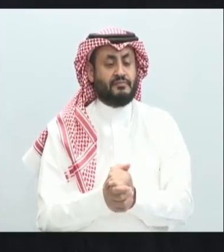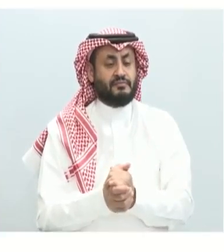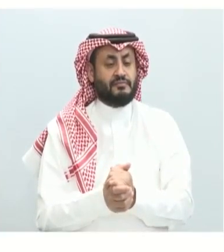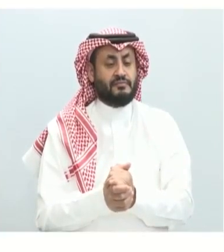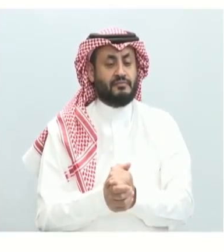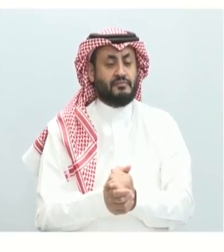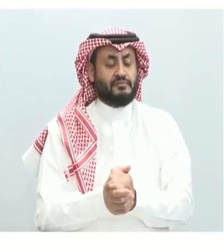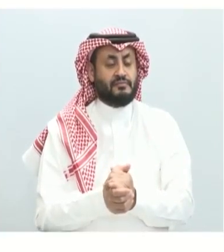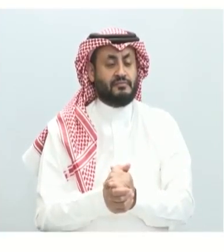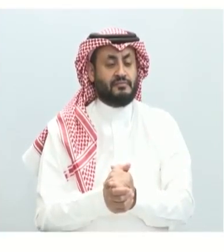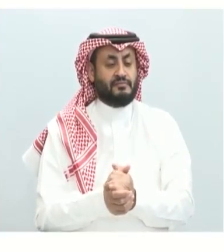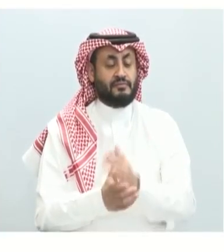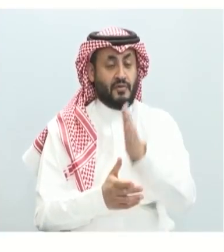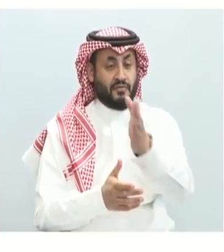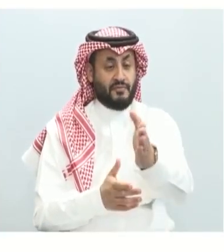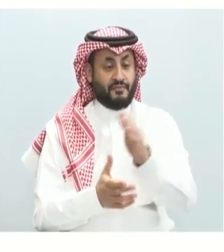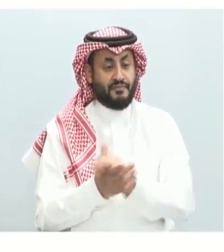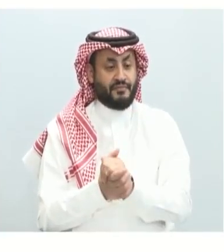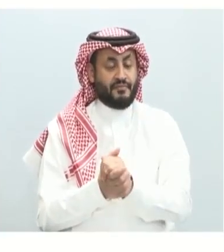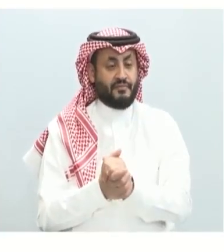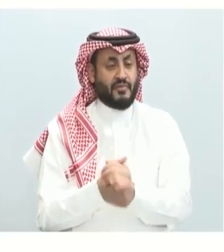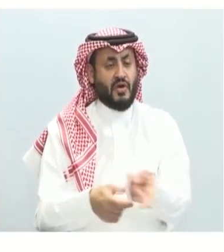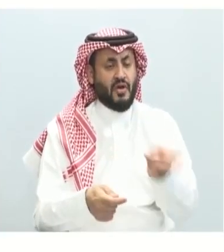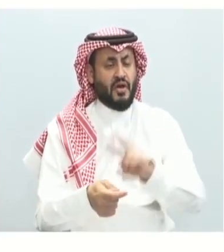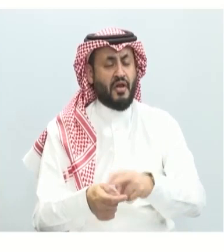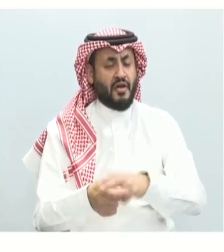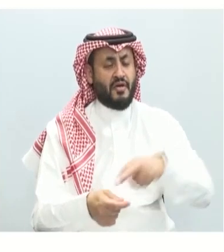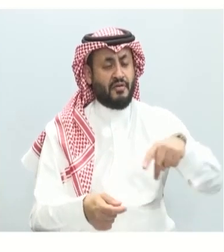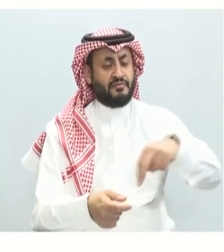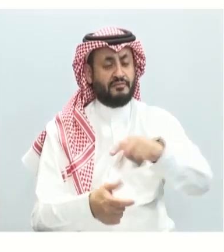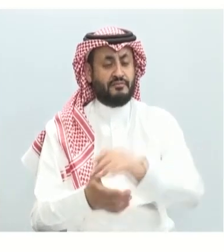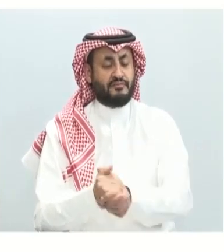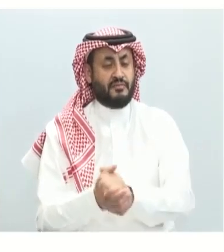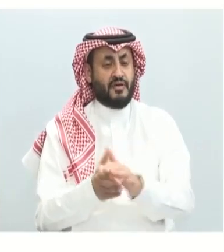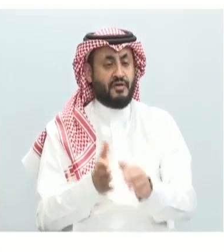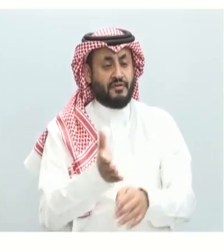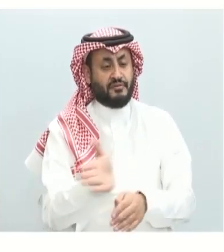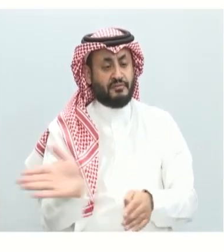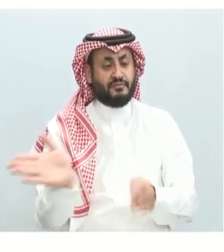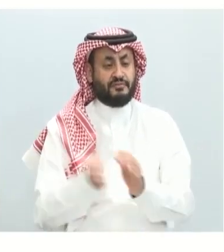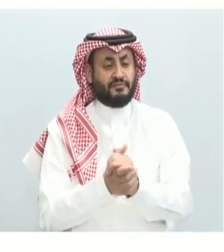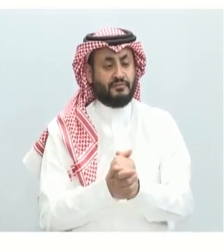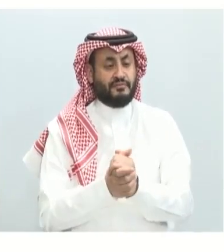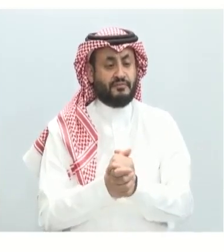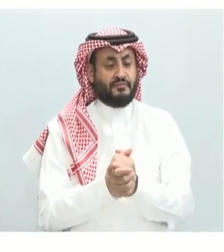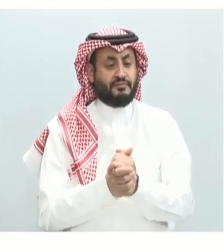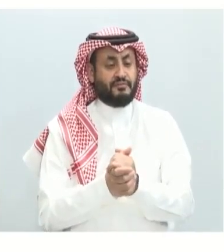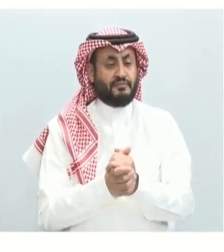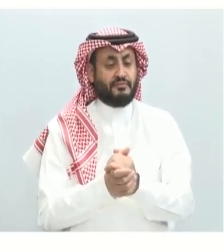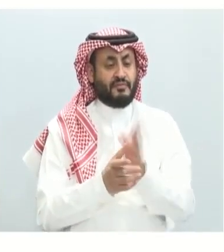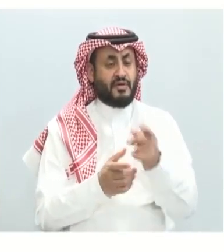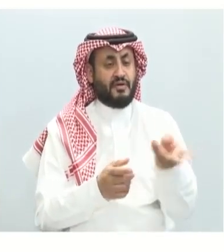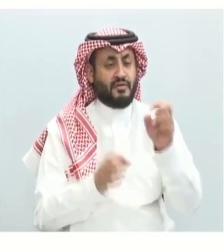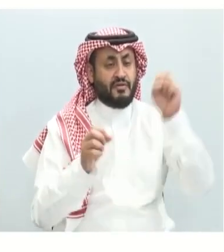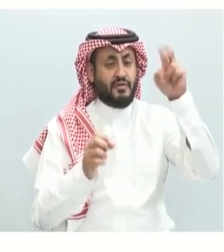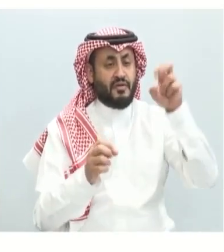these phrases are like go straight, keep walking, turn right, and turn at the